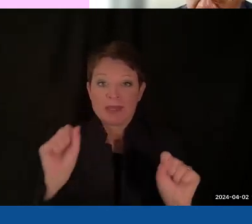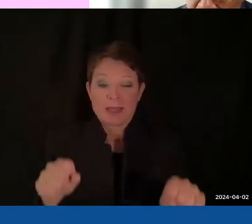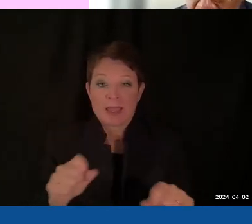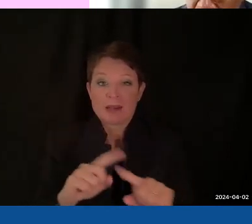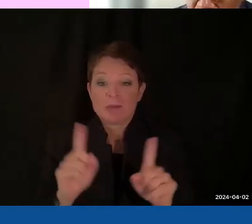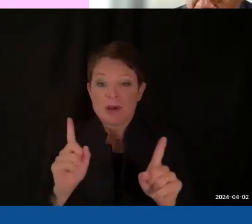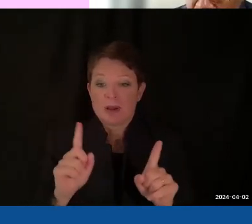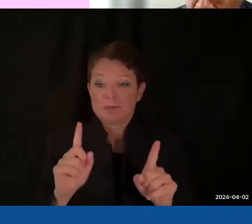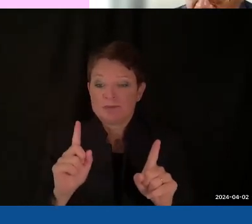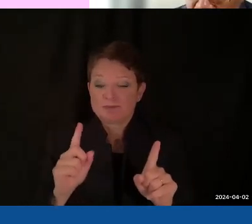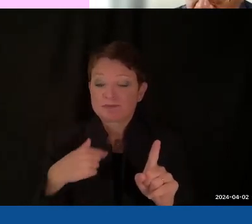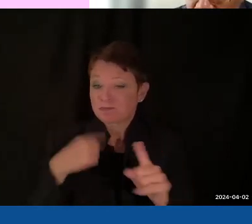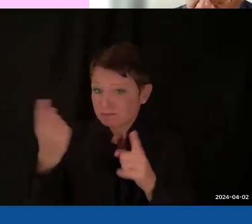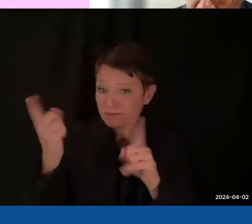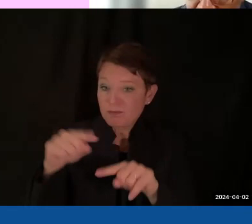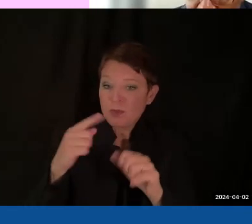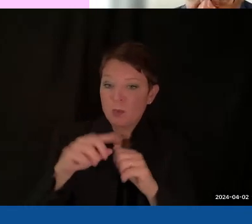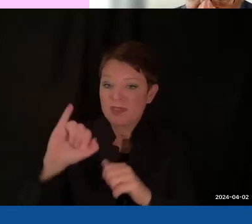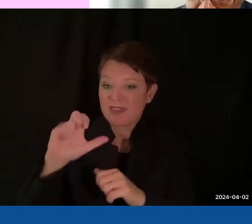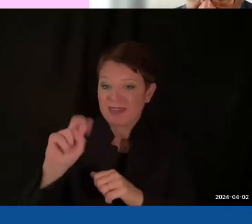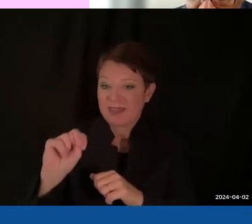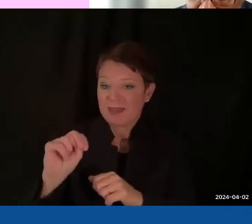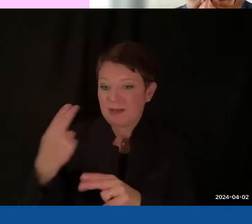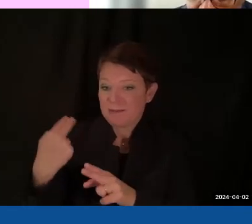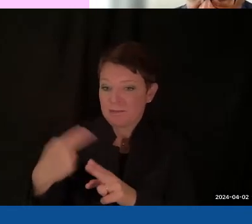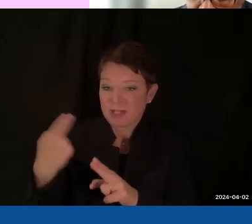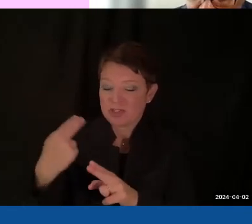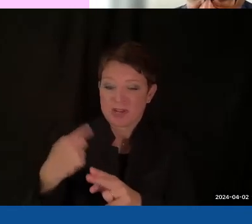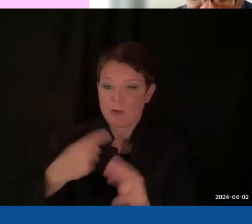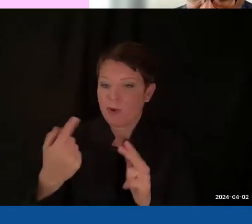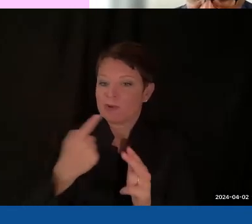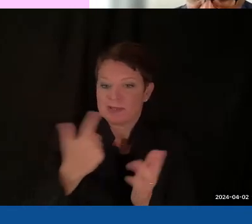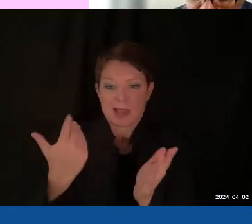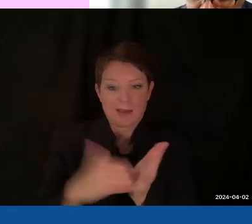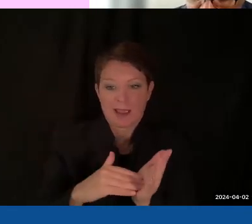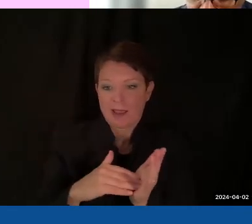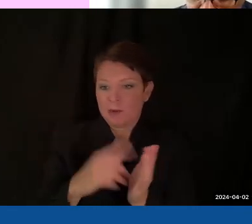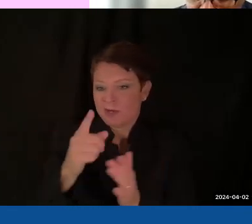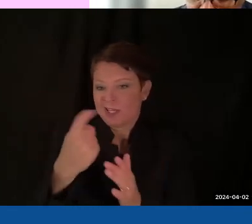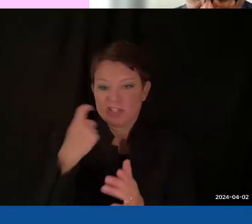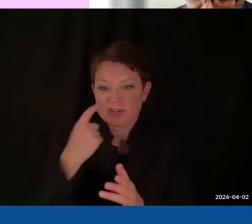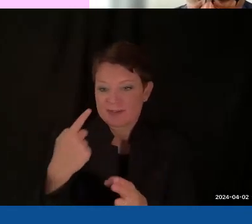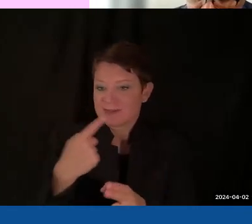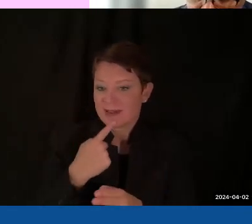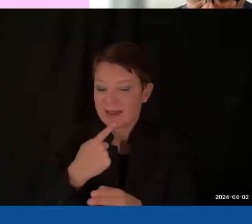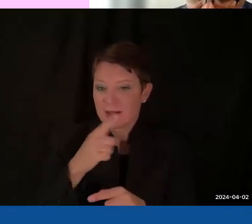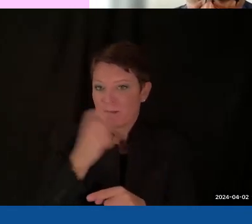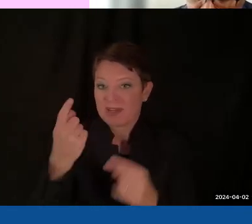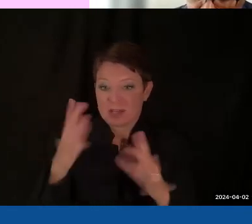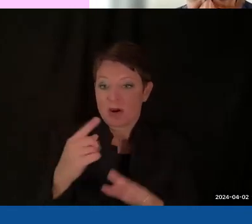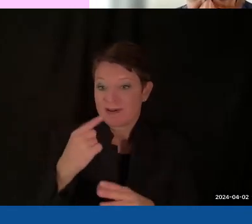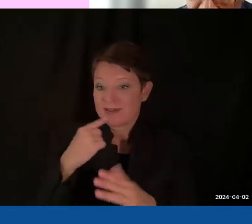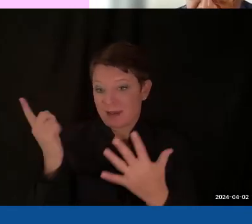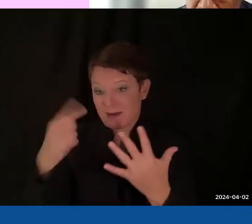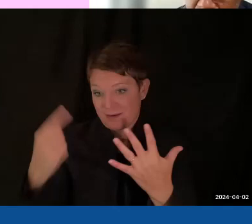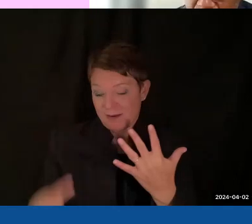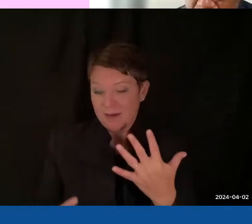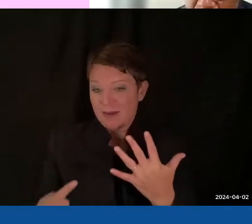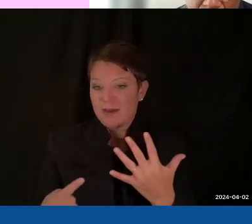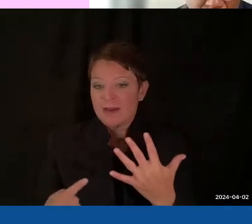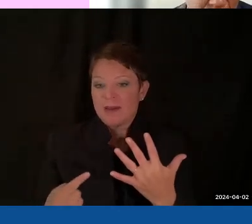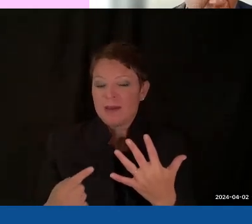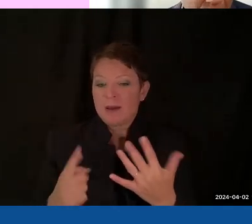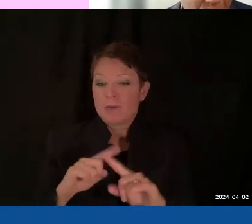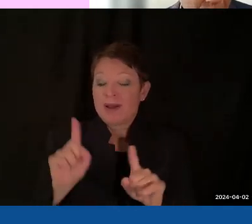would agree with what Ian said, and I won't reiterate the same things he said because he's already said them. But